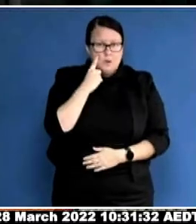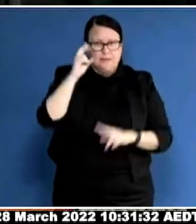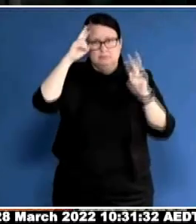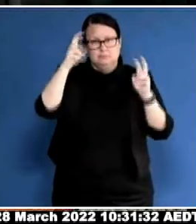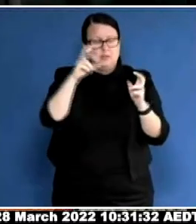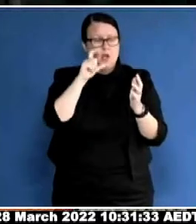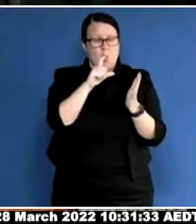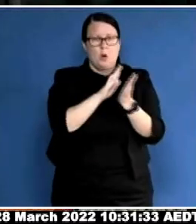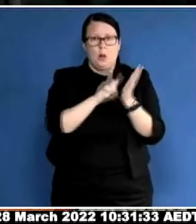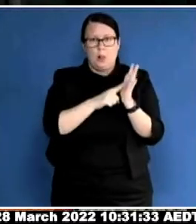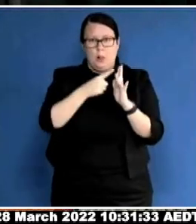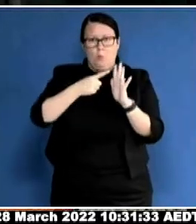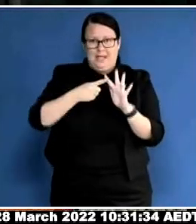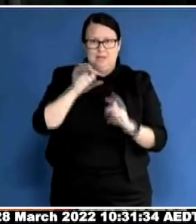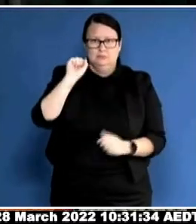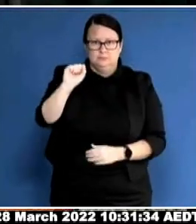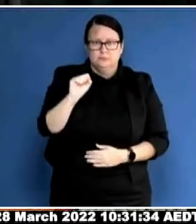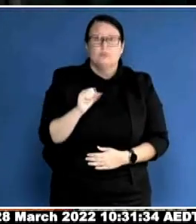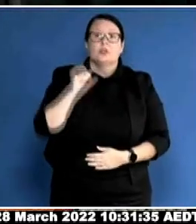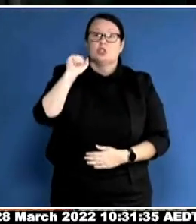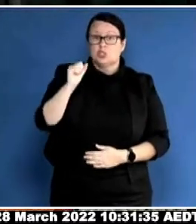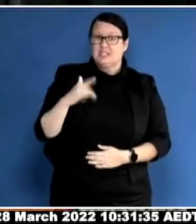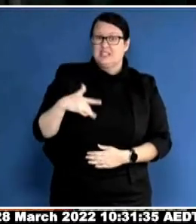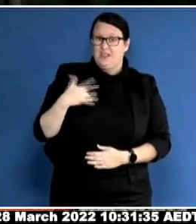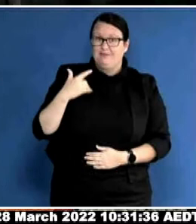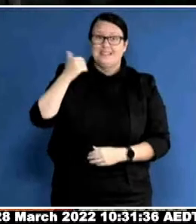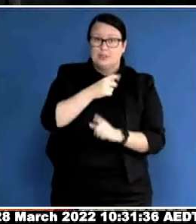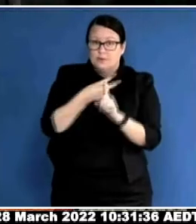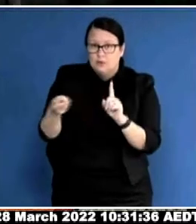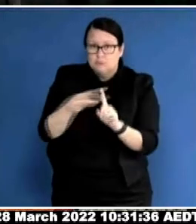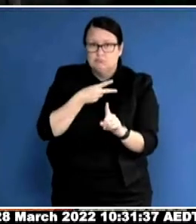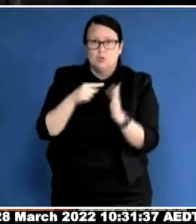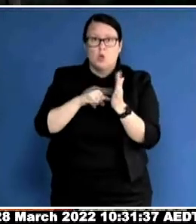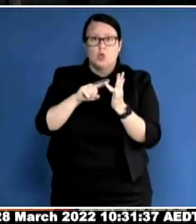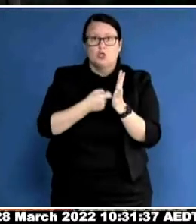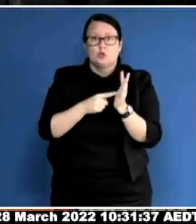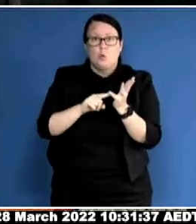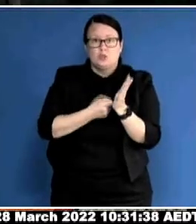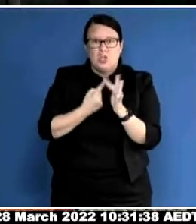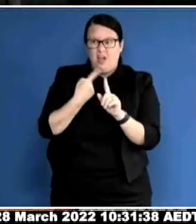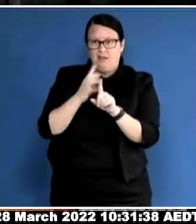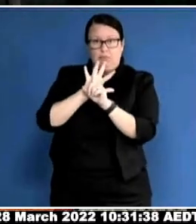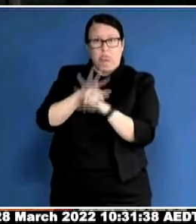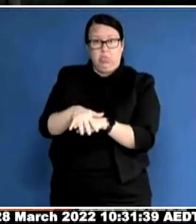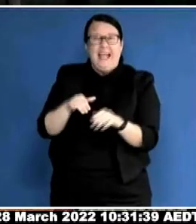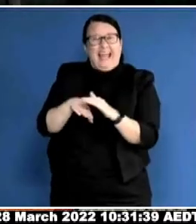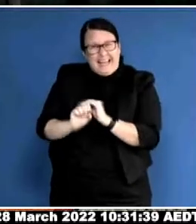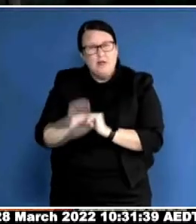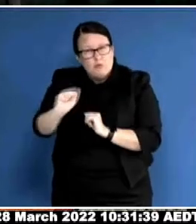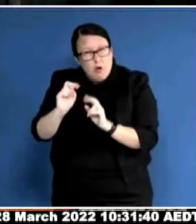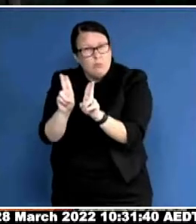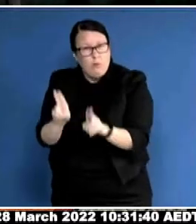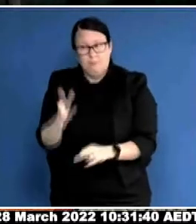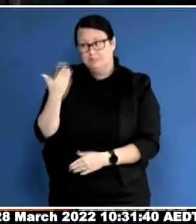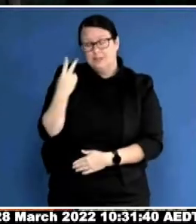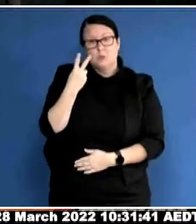She is a survivor of sexual violence, torture, and degradation in her home in 2016. She